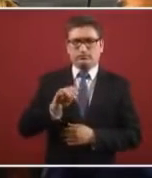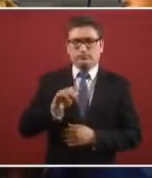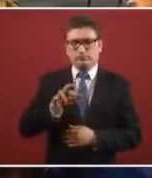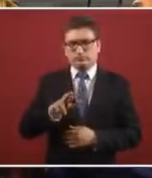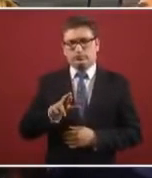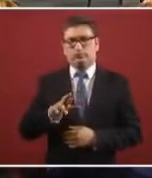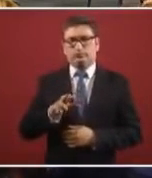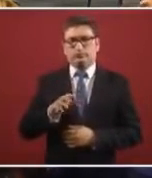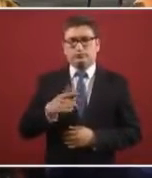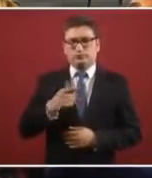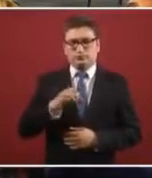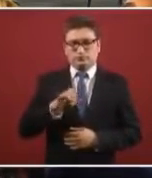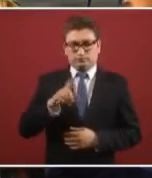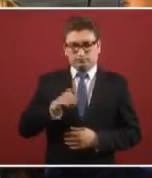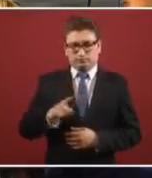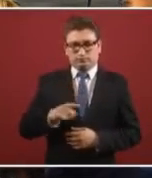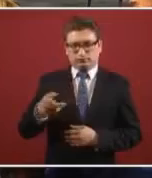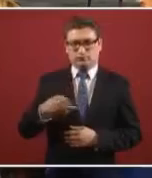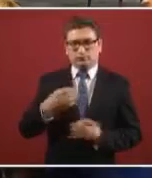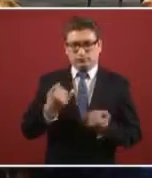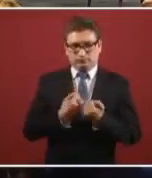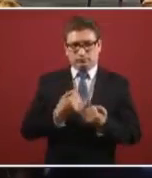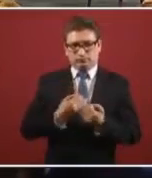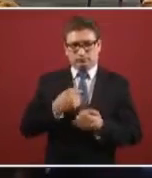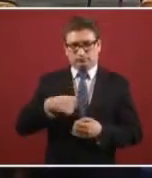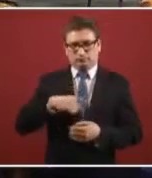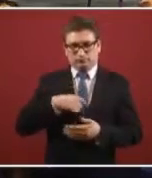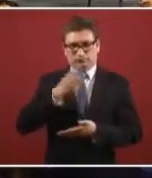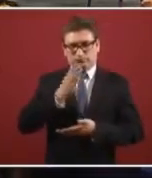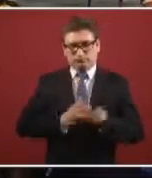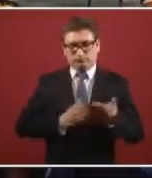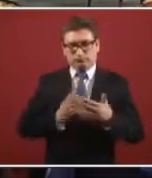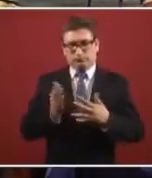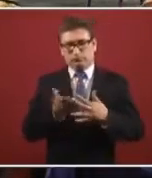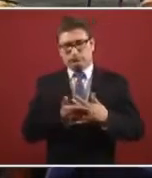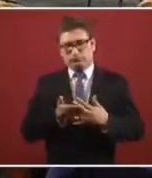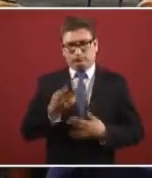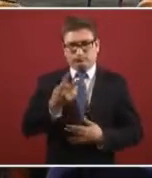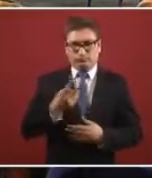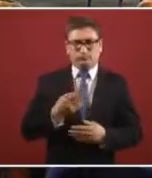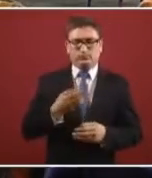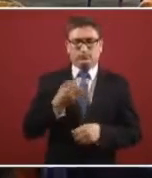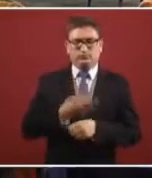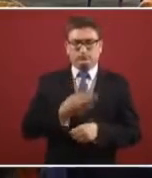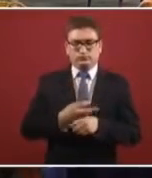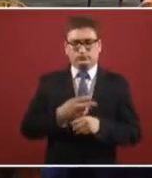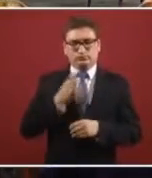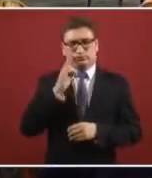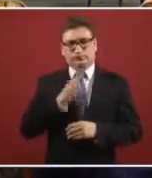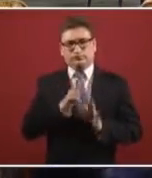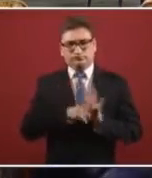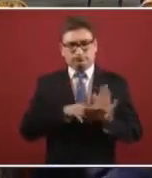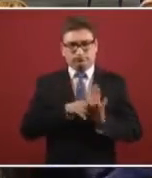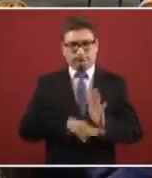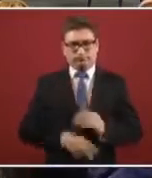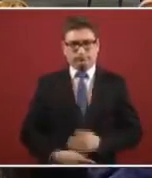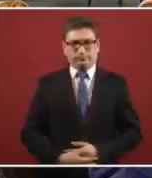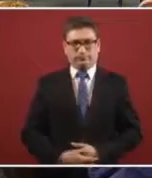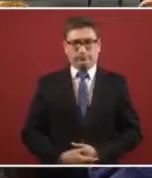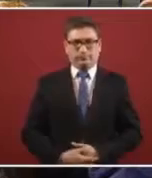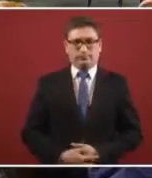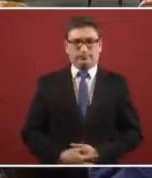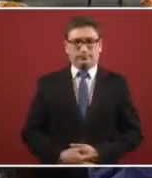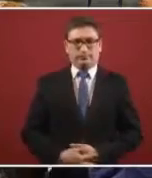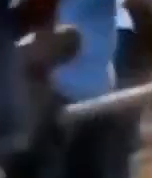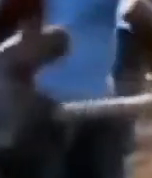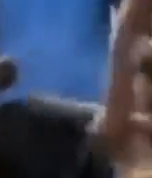su presencia, y So vamos a dividir they la appreciate presentación en the, dos partes. Pero so they're veamos going to show primero you the este presentation. promocional. Here is what it